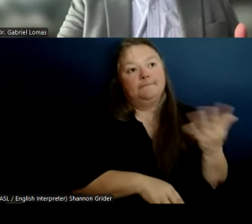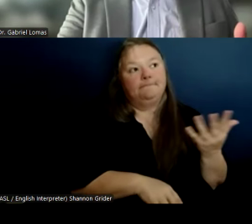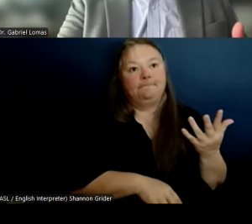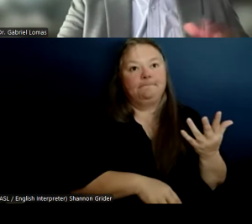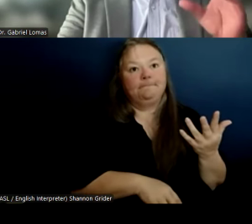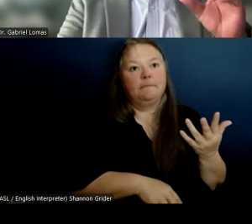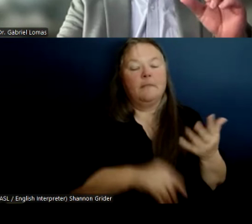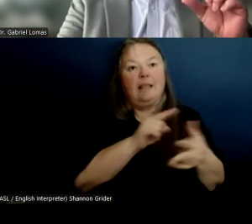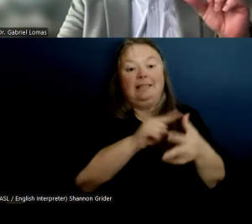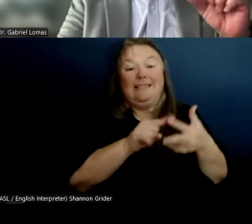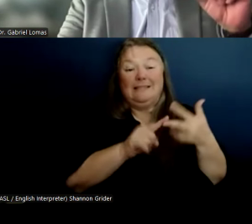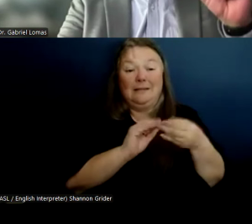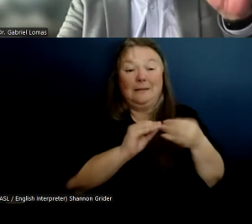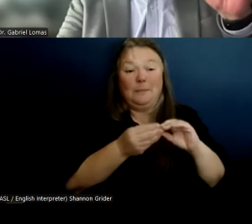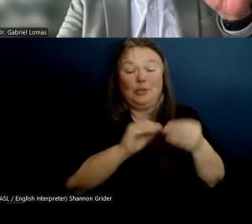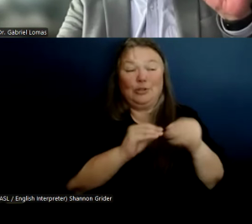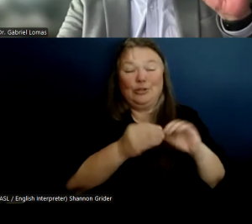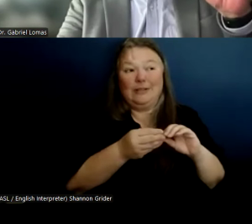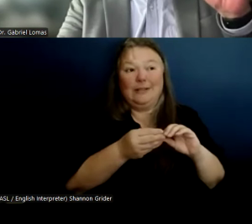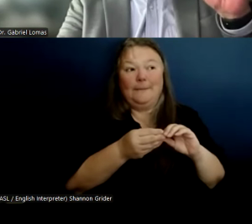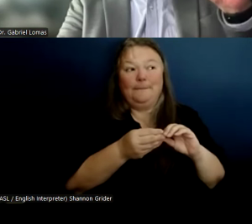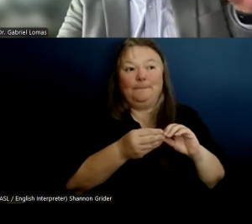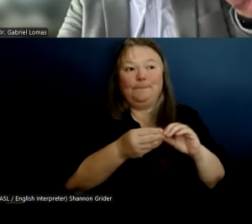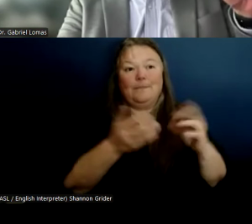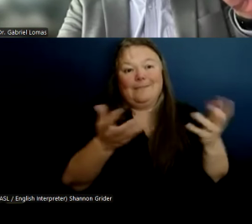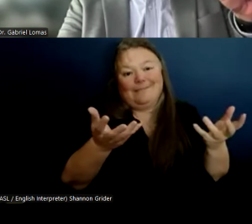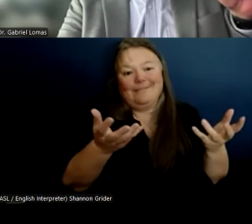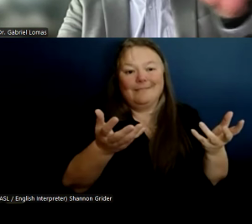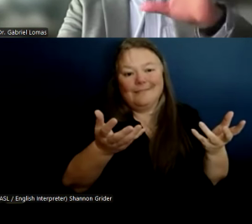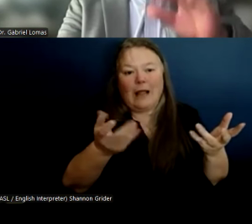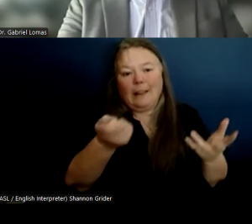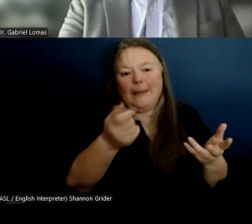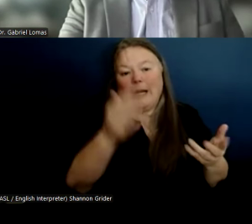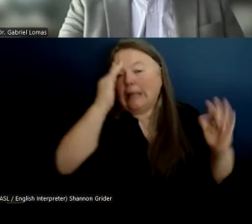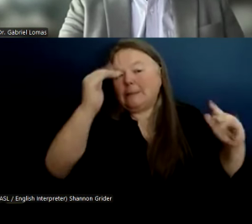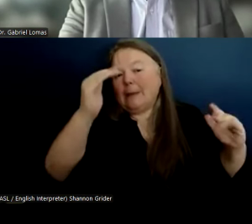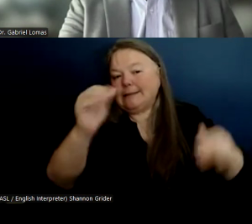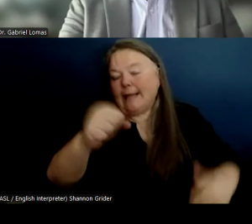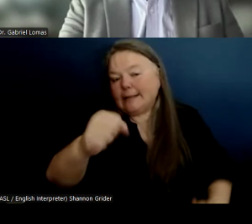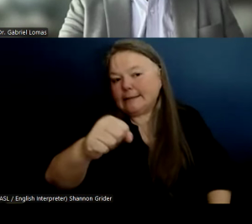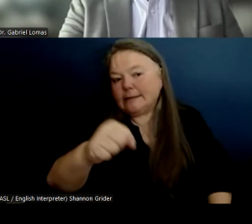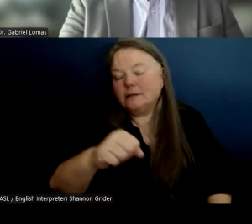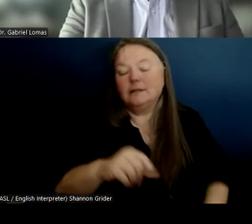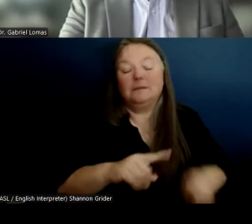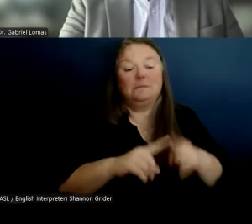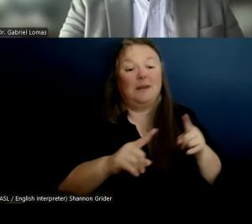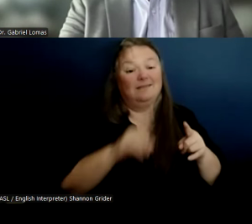they're they this is kind of the way that we expect it to be, but the reality is sadly